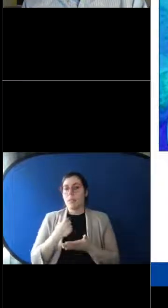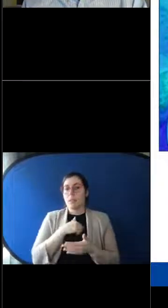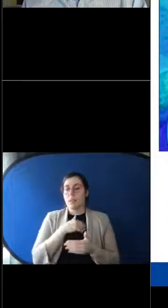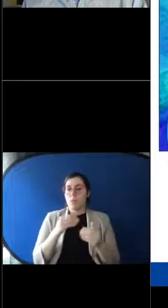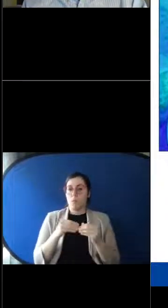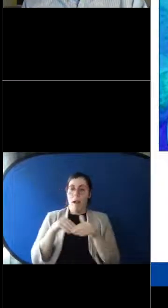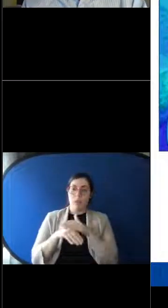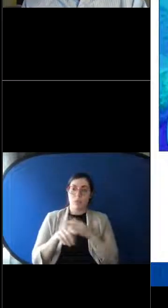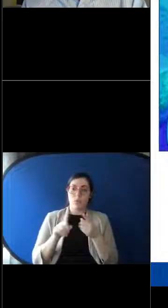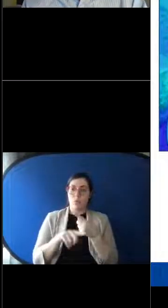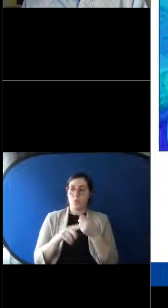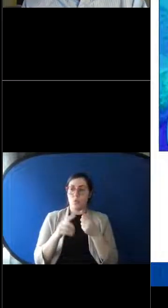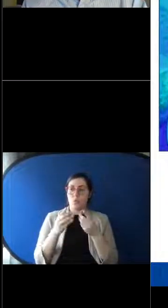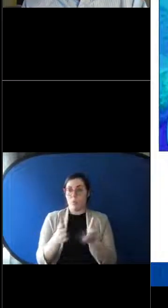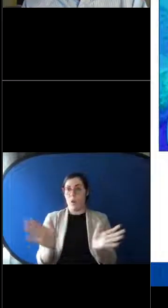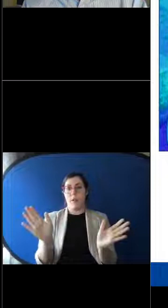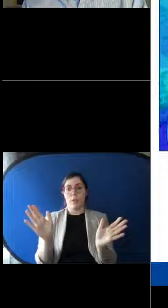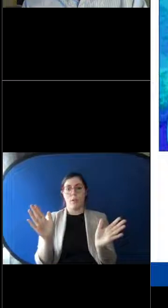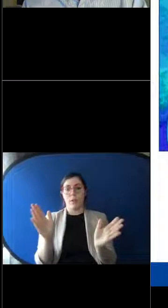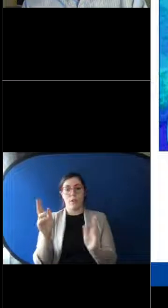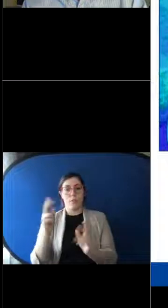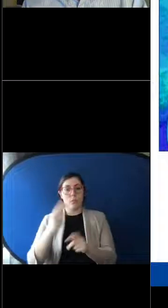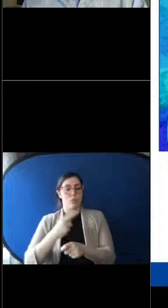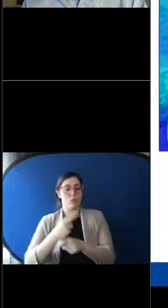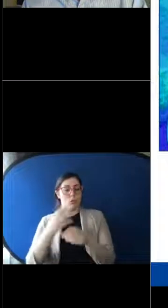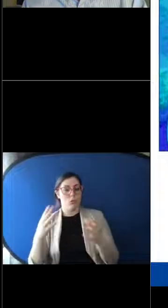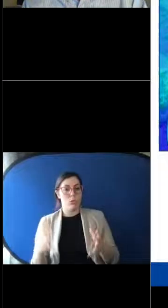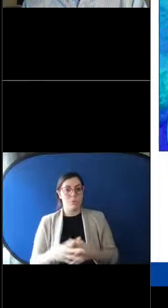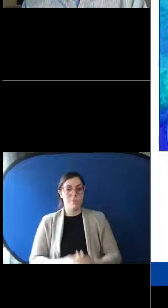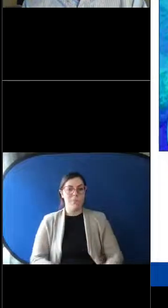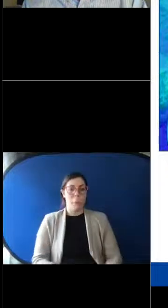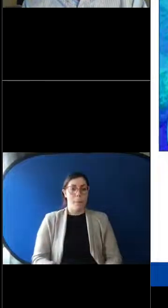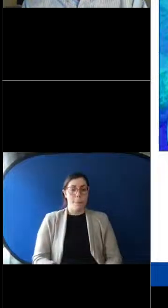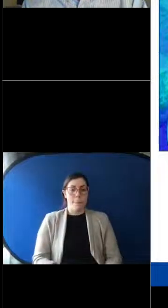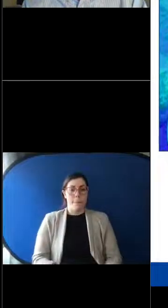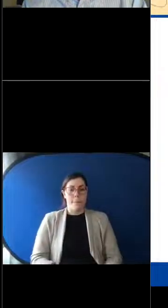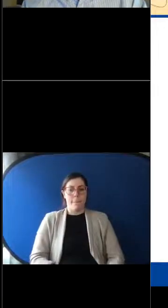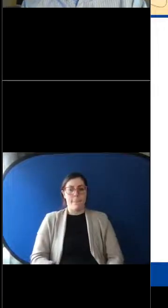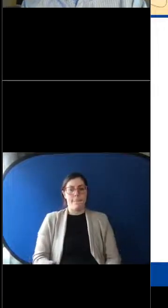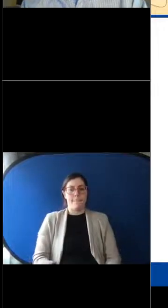base and improving communication to end users. Slide, please.